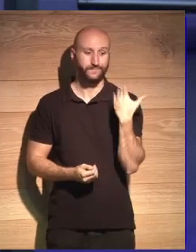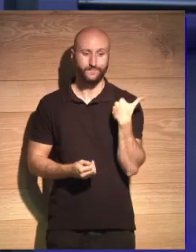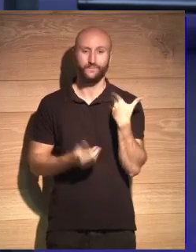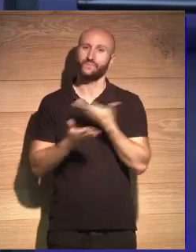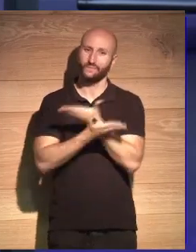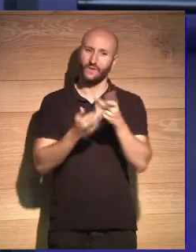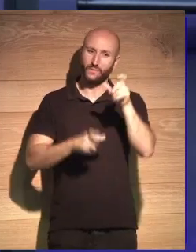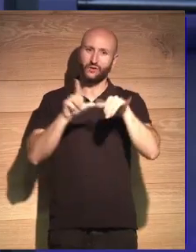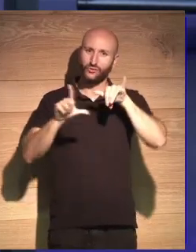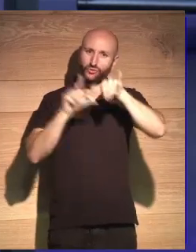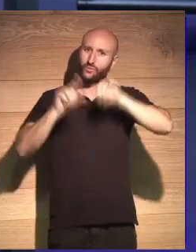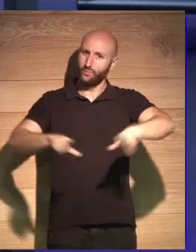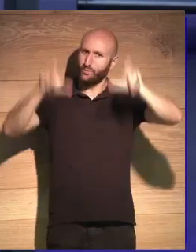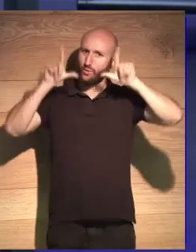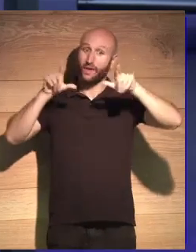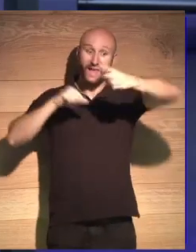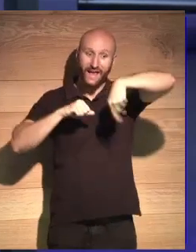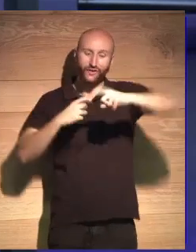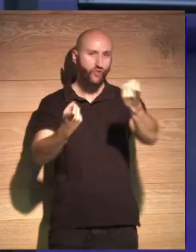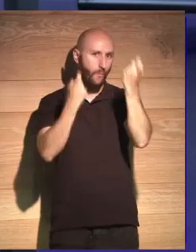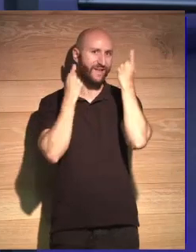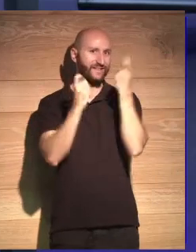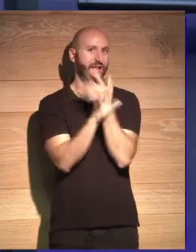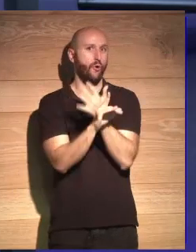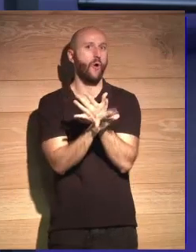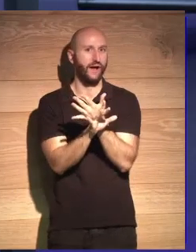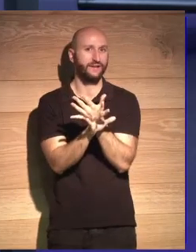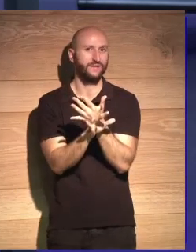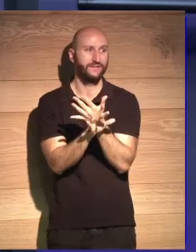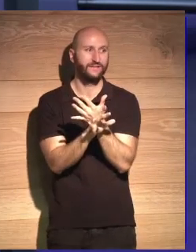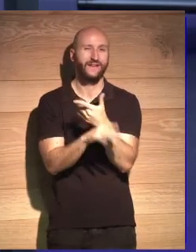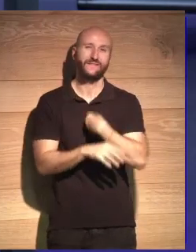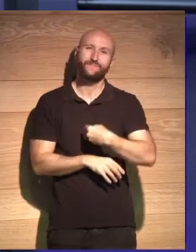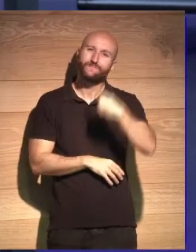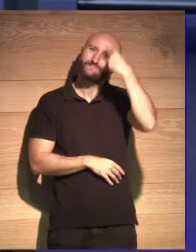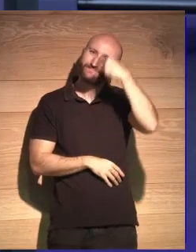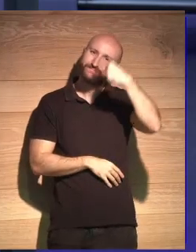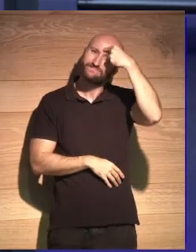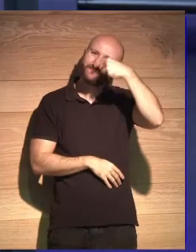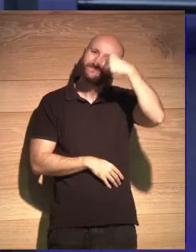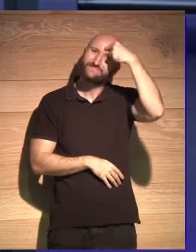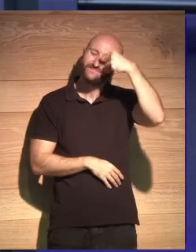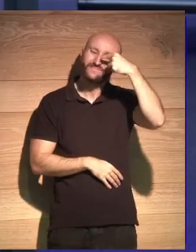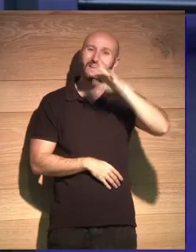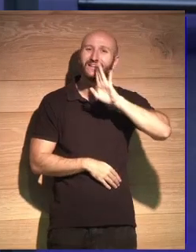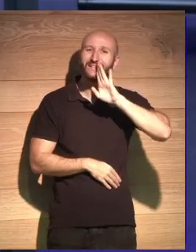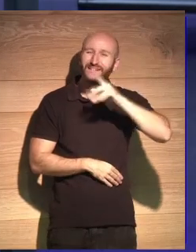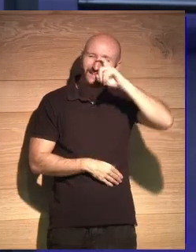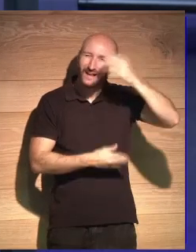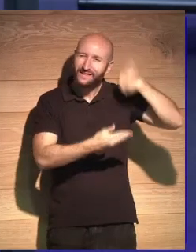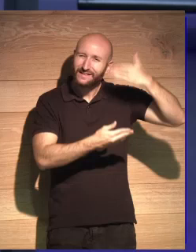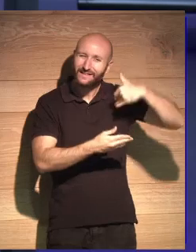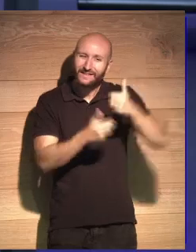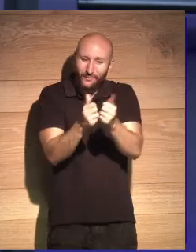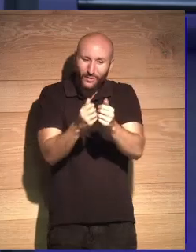their students in playing, so that they felt more inclined to use them. So I